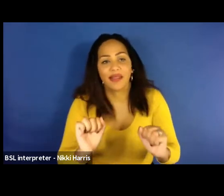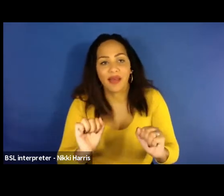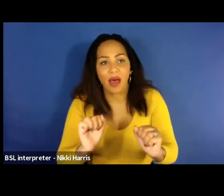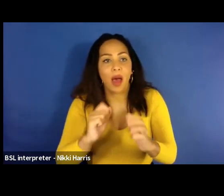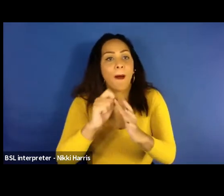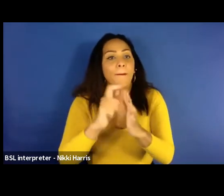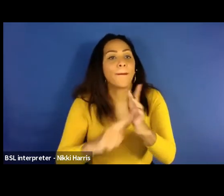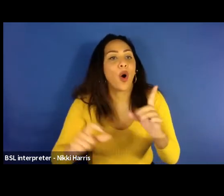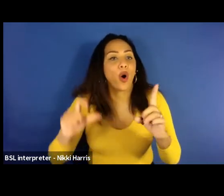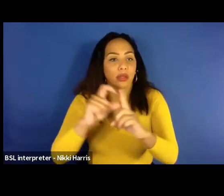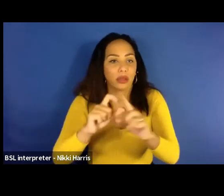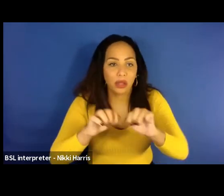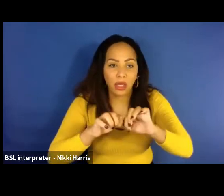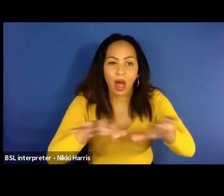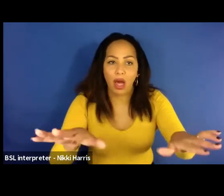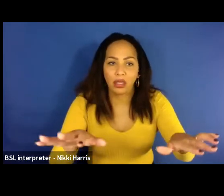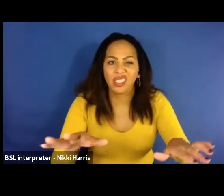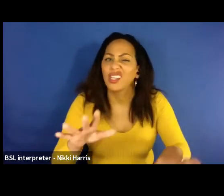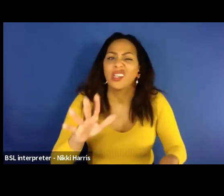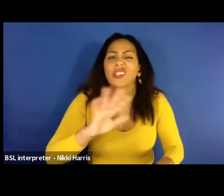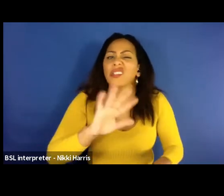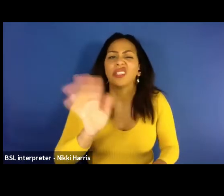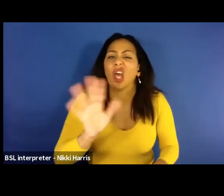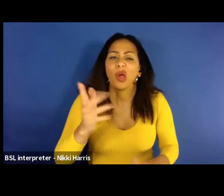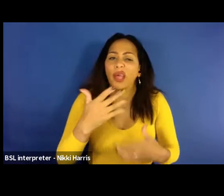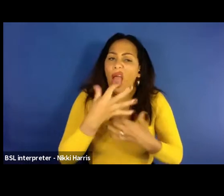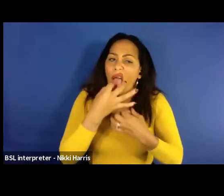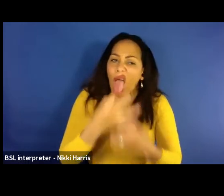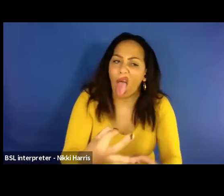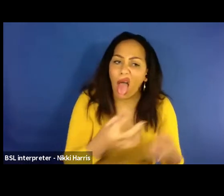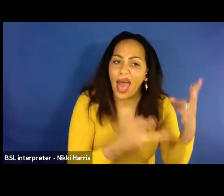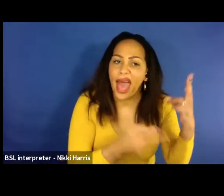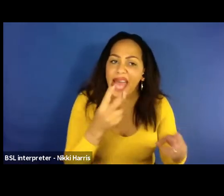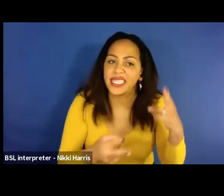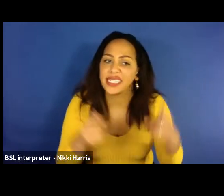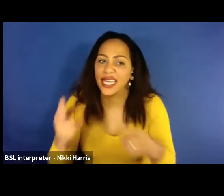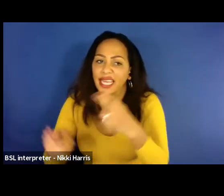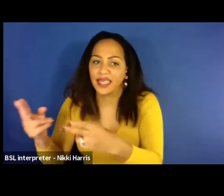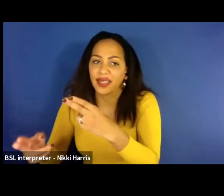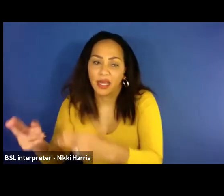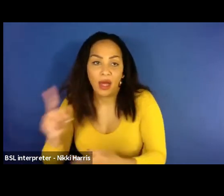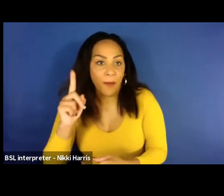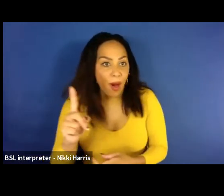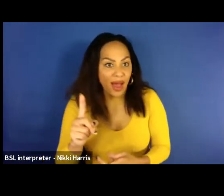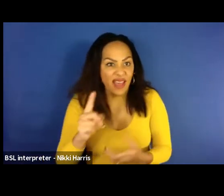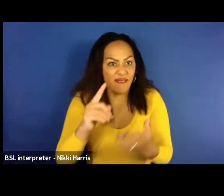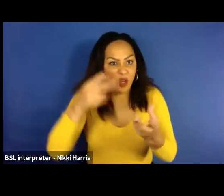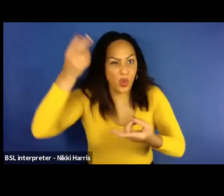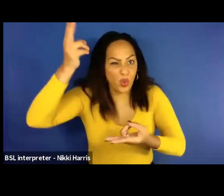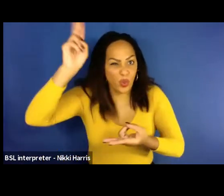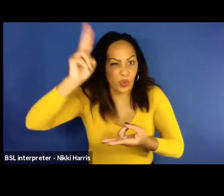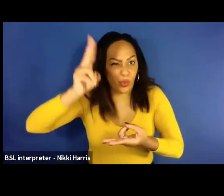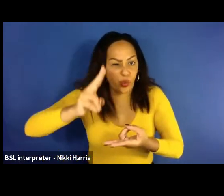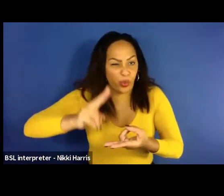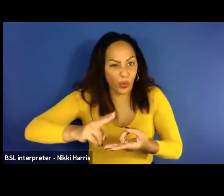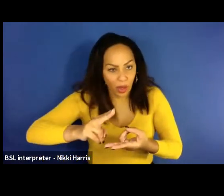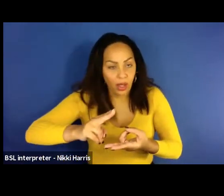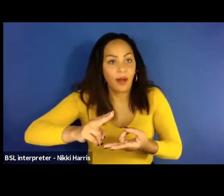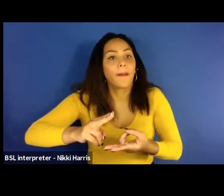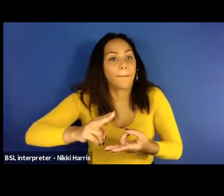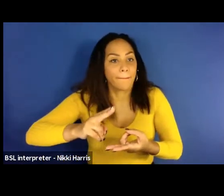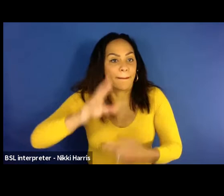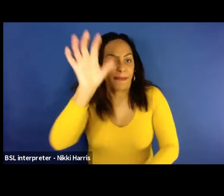get carried away with the whole editing process and the production process. But if you strip that right back, the most compelling podcasts these days are